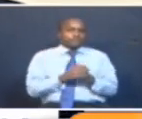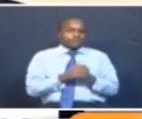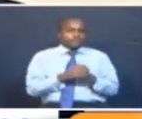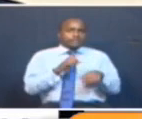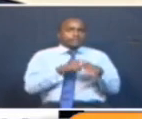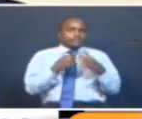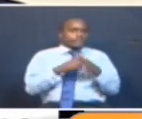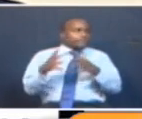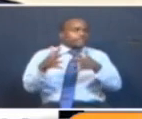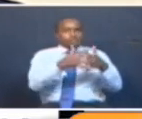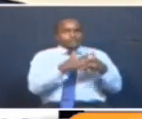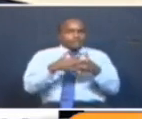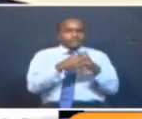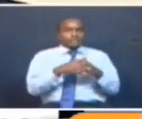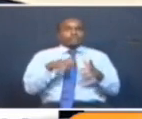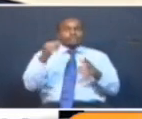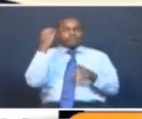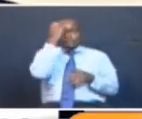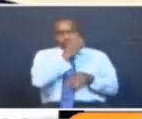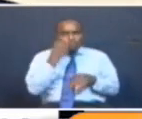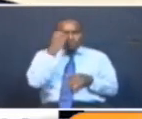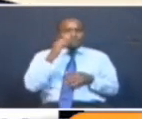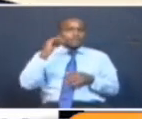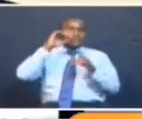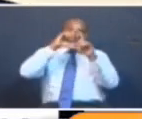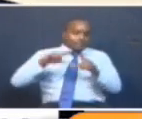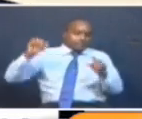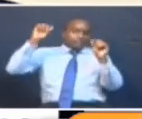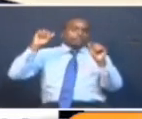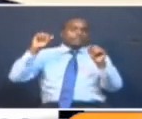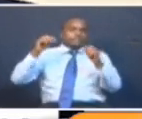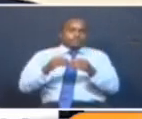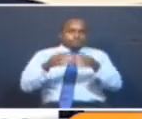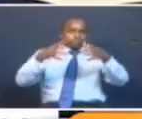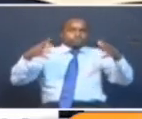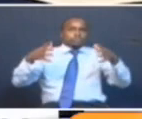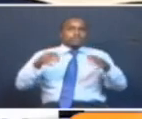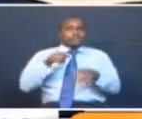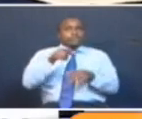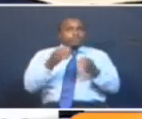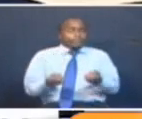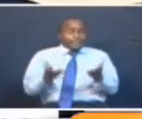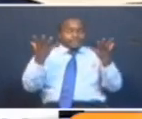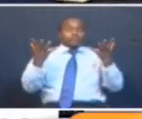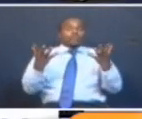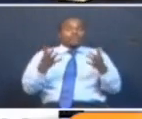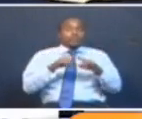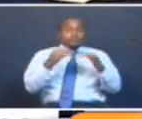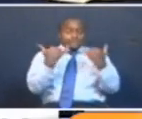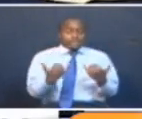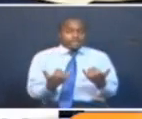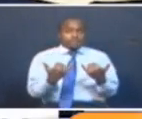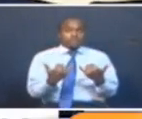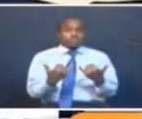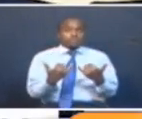States and to see Europe and Japan coming up like that. It was a miracle. But now,